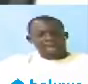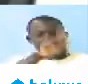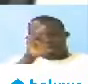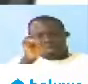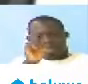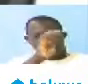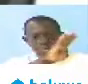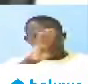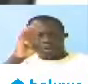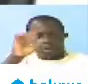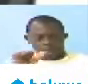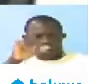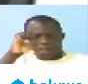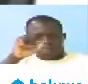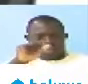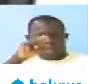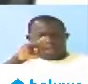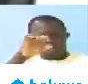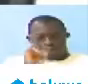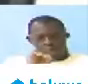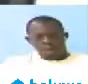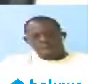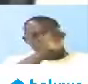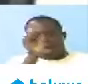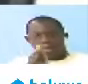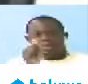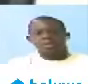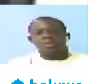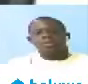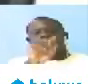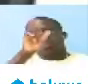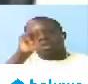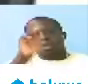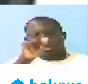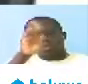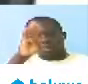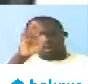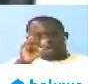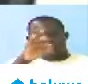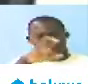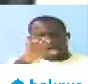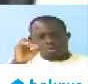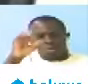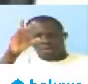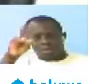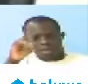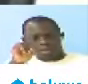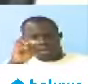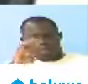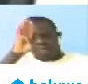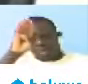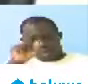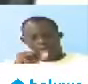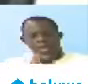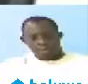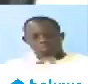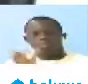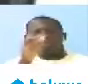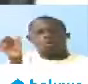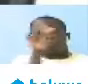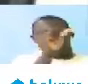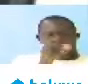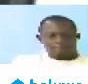and Kabiro Demba. Letara Nyora Sokon. We went together to Sokon. But Karamojiba. By that time Karamojiba Ablai Sonko.